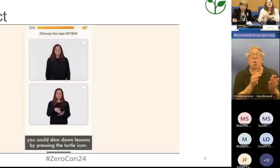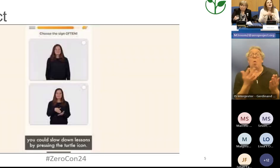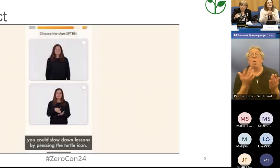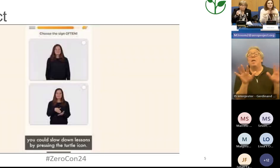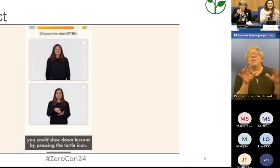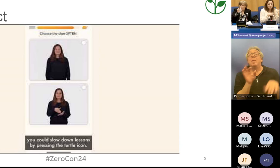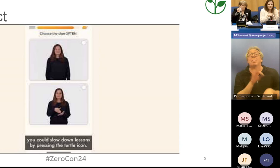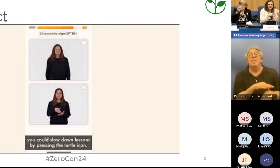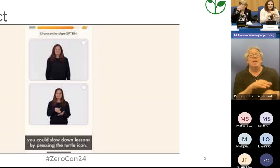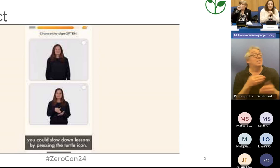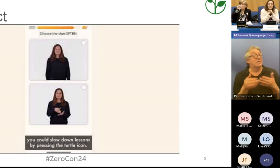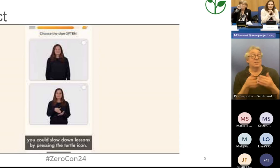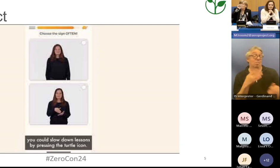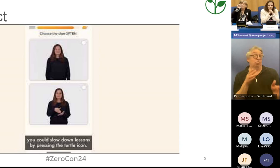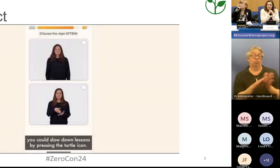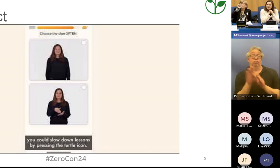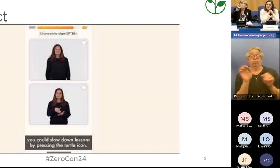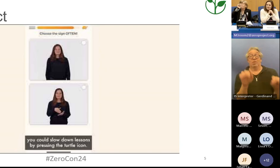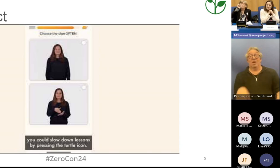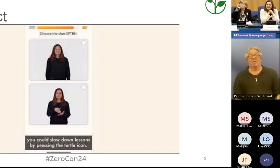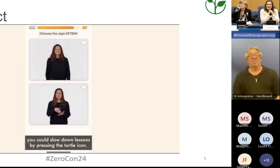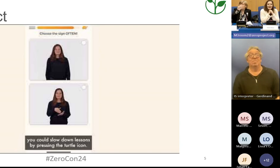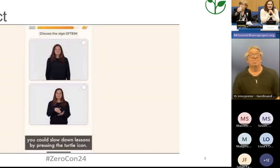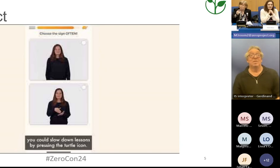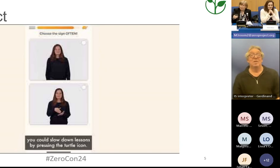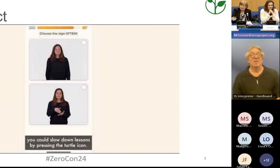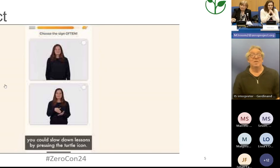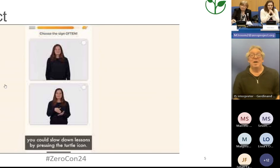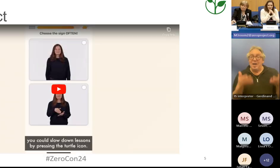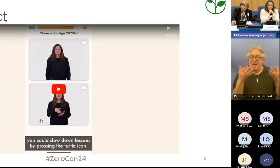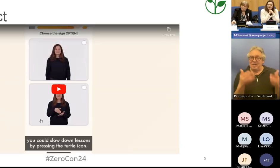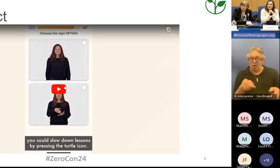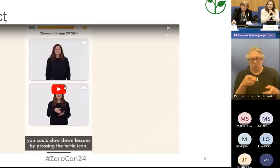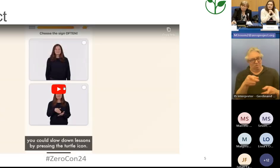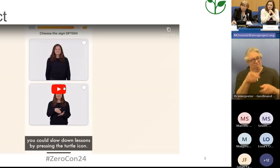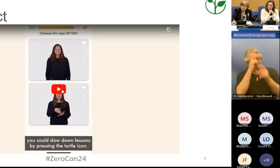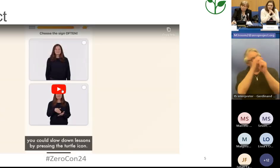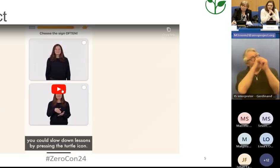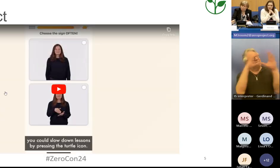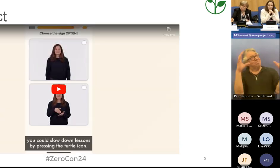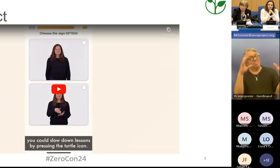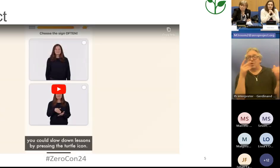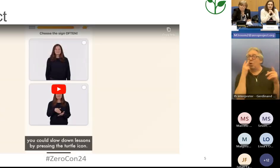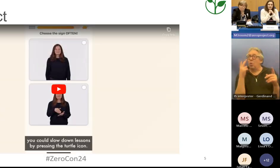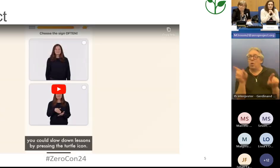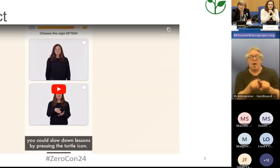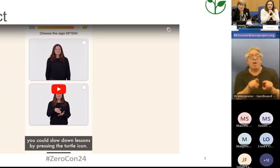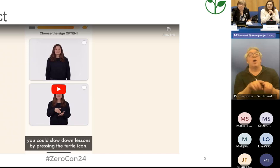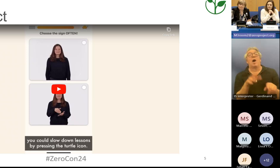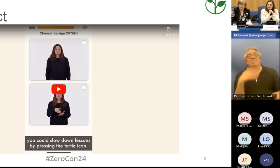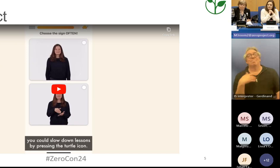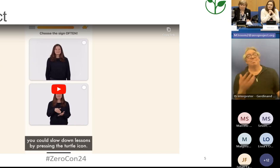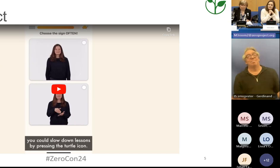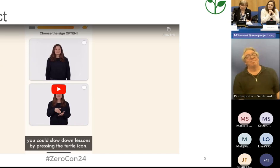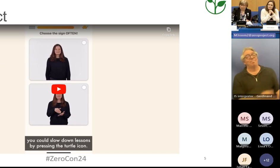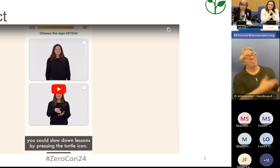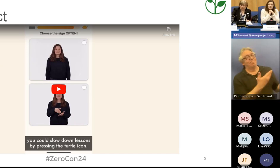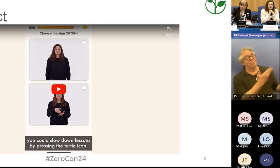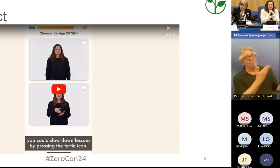So, I told you about it, and I'm sure you're curious, how does it look like? In this video, we assembled